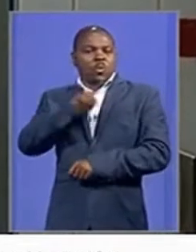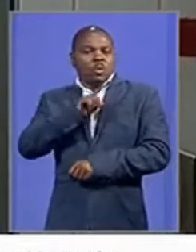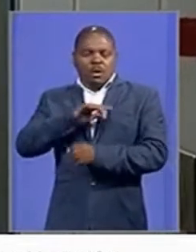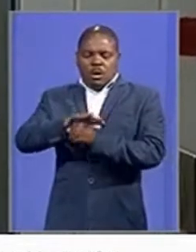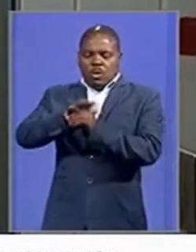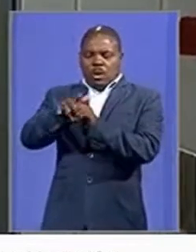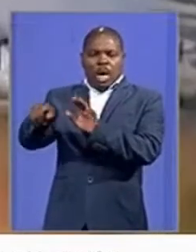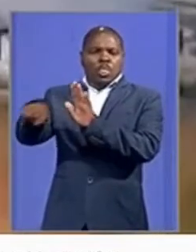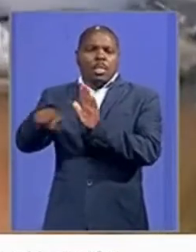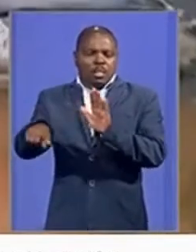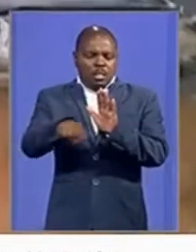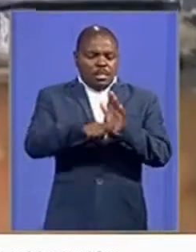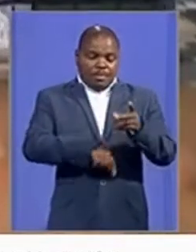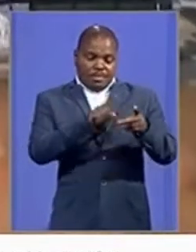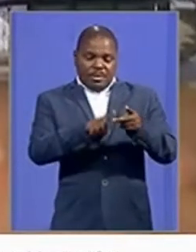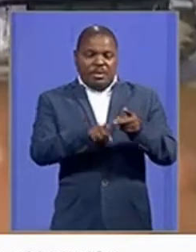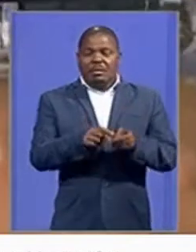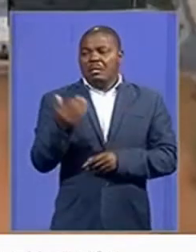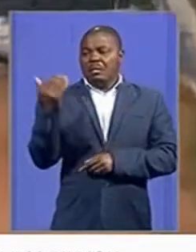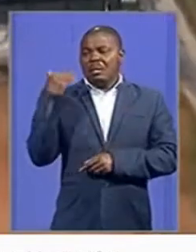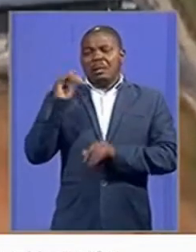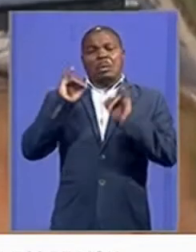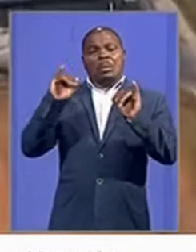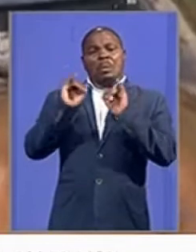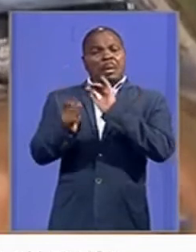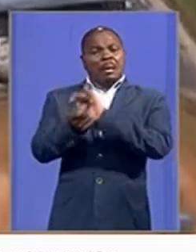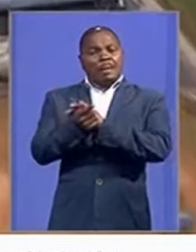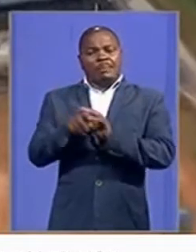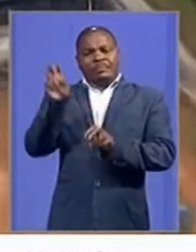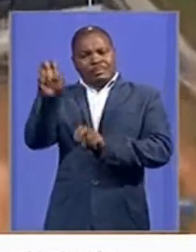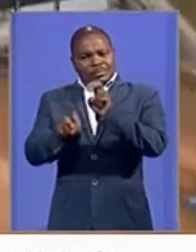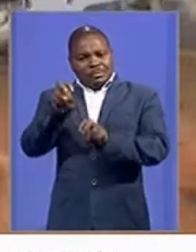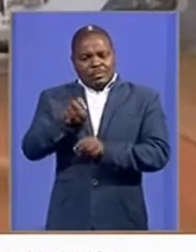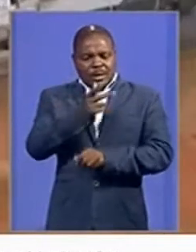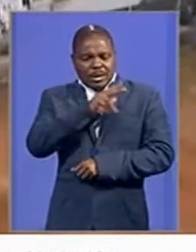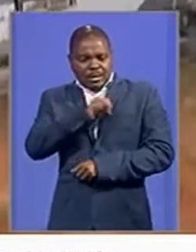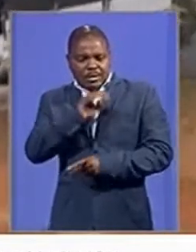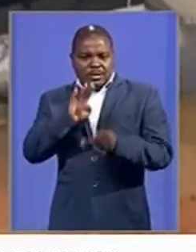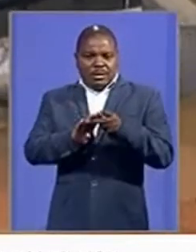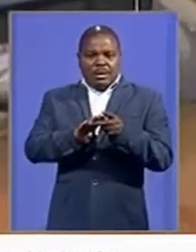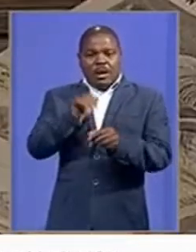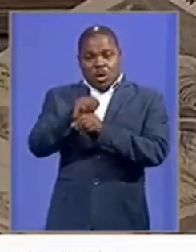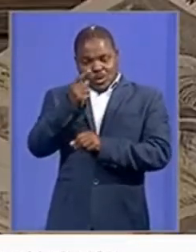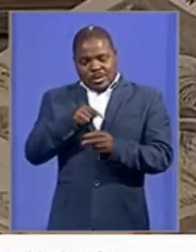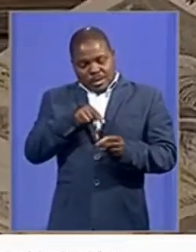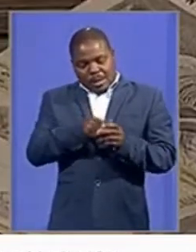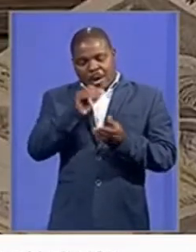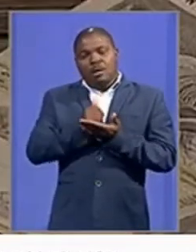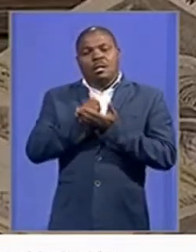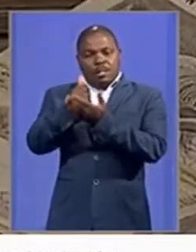sa COVID-19 ga mmogo le dikhuduego tse di neng di tsweletse mo diporofenseng tsa Gauteng le ka KwaZulu-Natal. E akaretsa le go busetswa